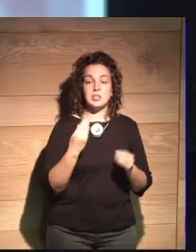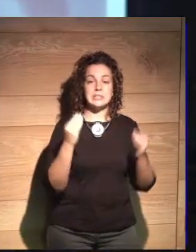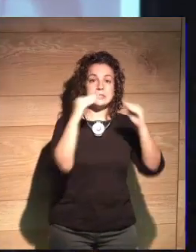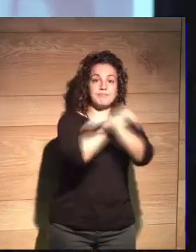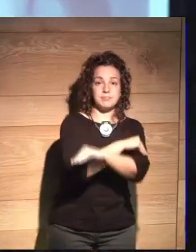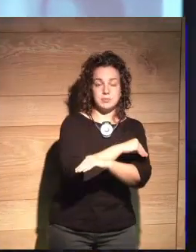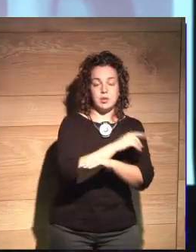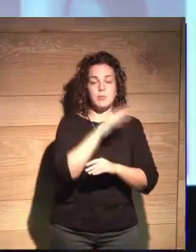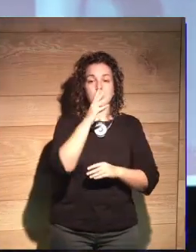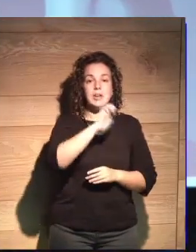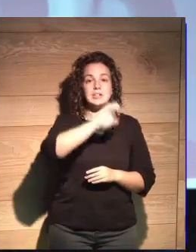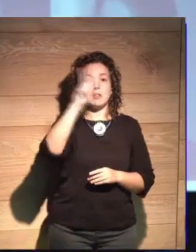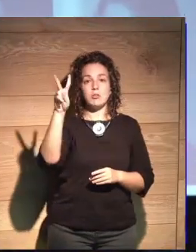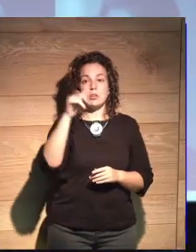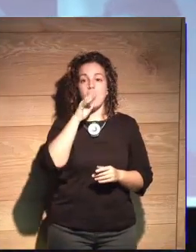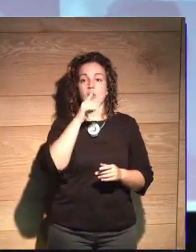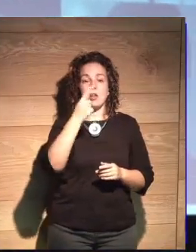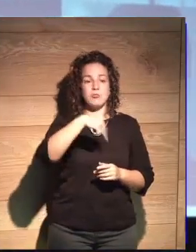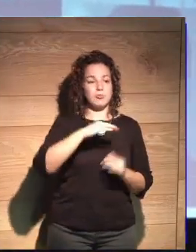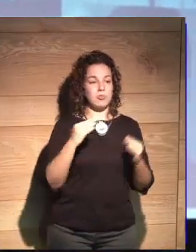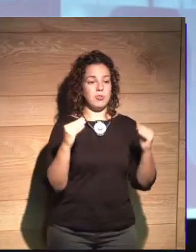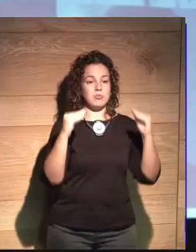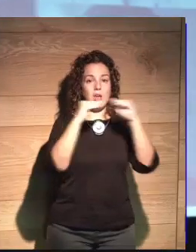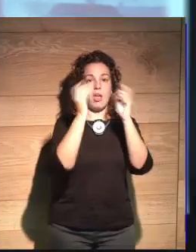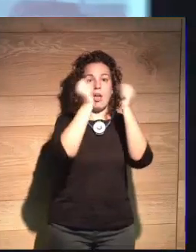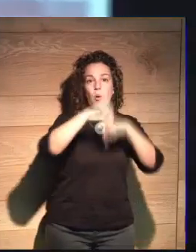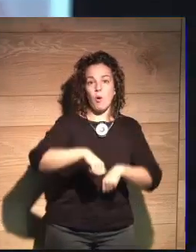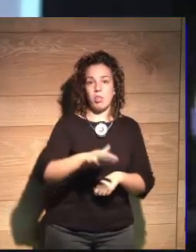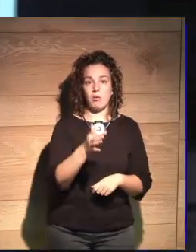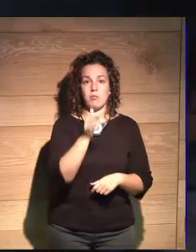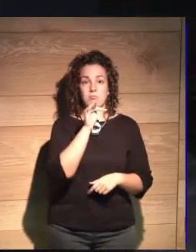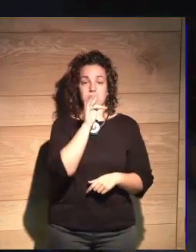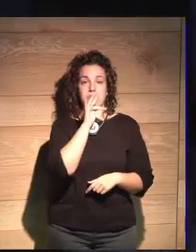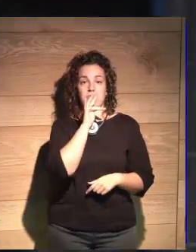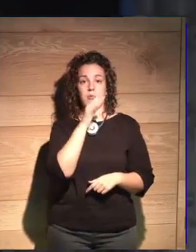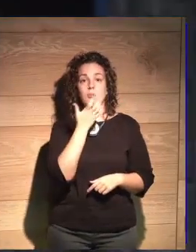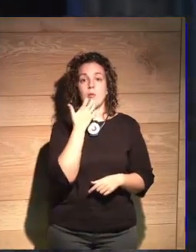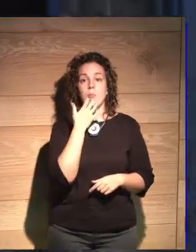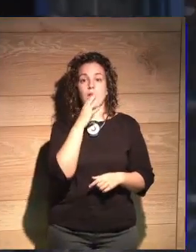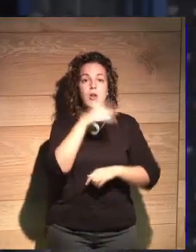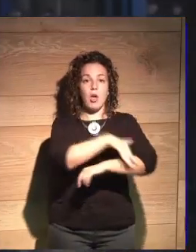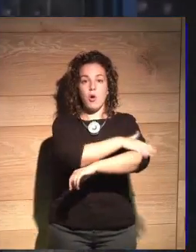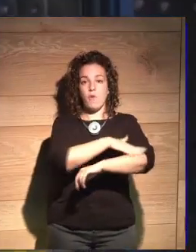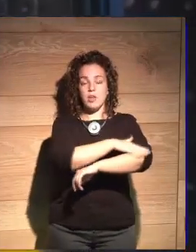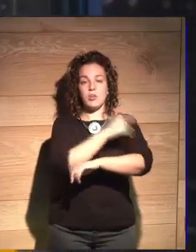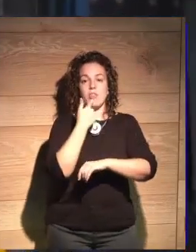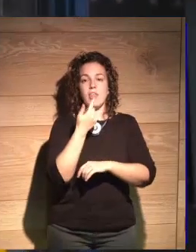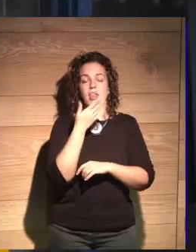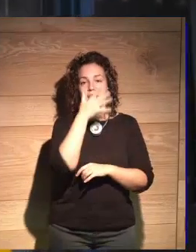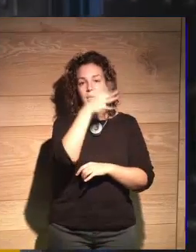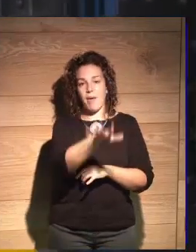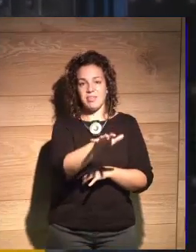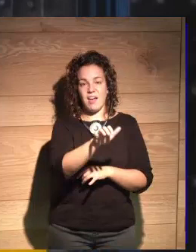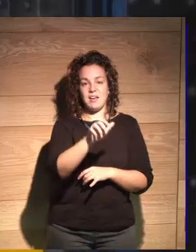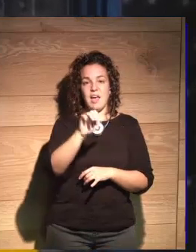government, and the federal government is suing California. This issue of breakdown